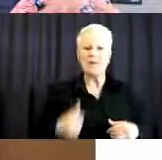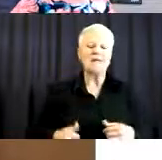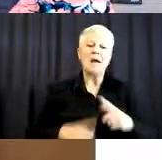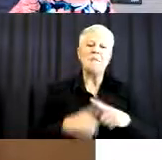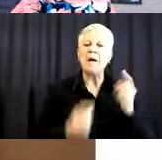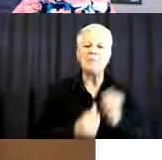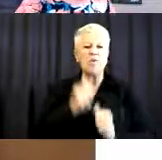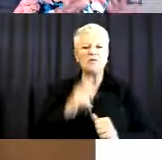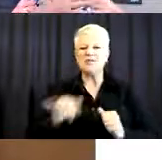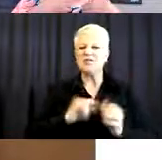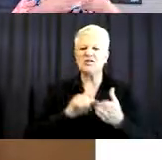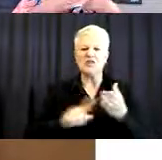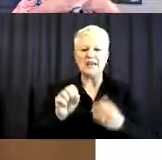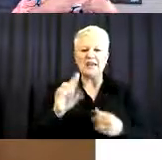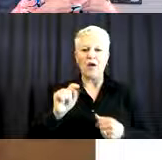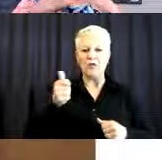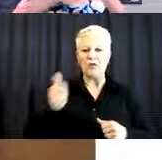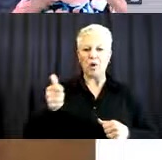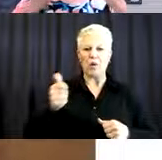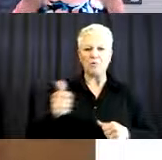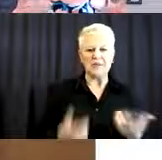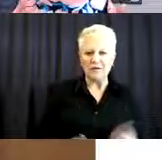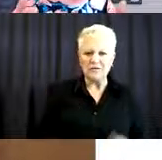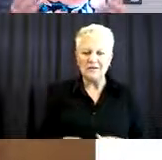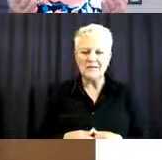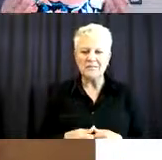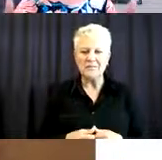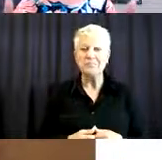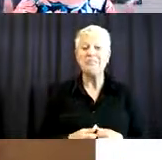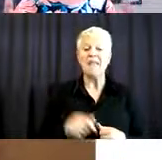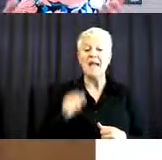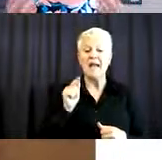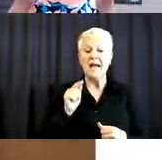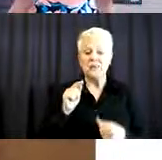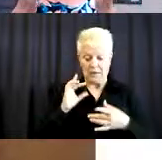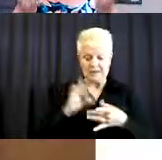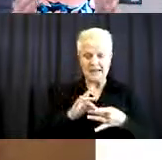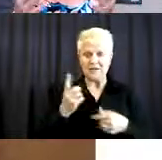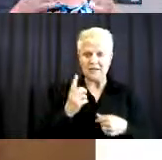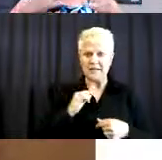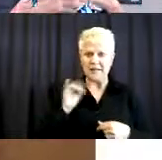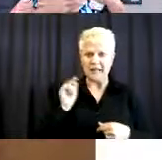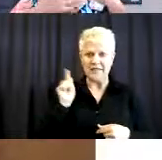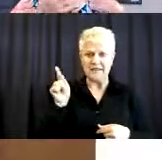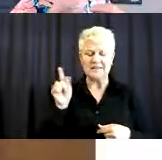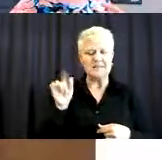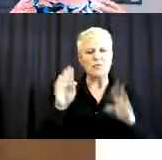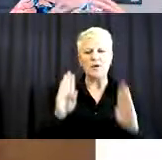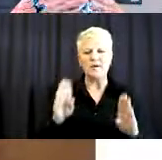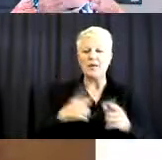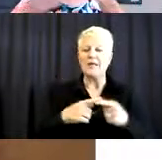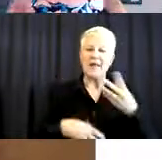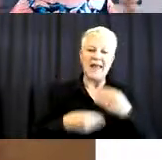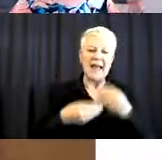mostly just kind of checking out their own selves. And this, to attach something like this, is wonderful. And then adding